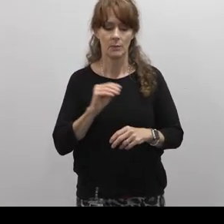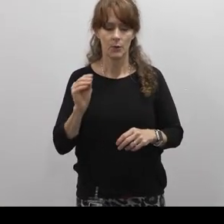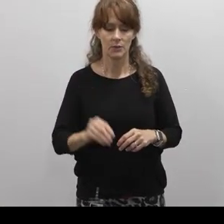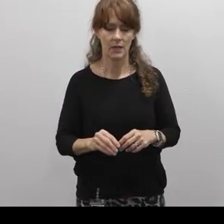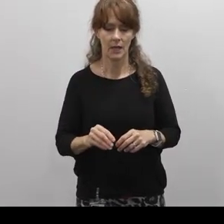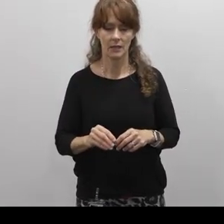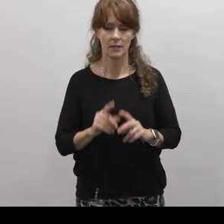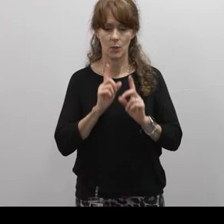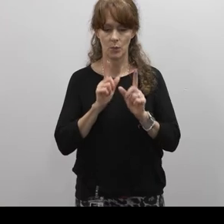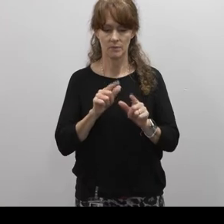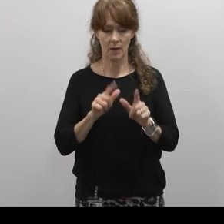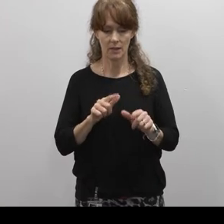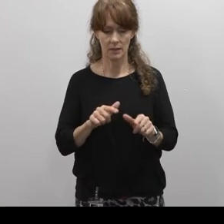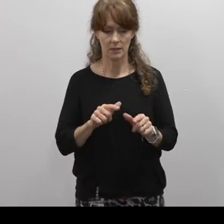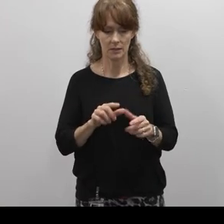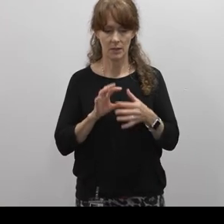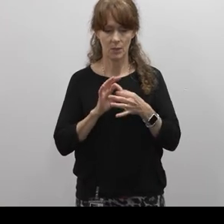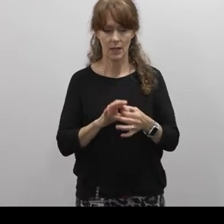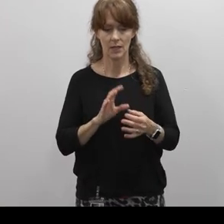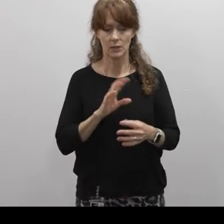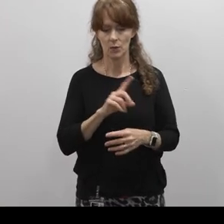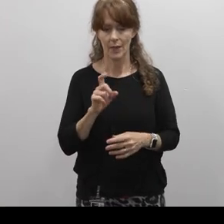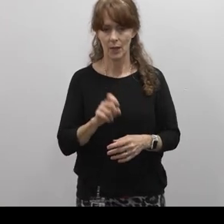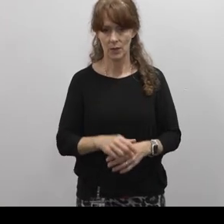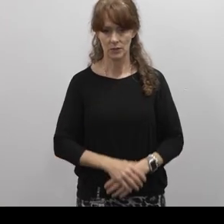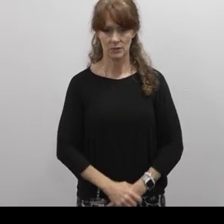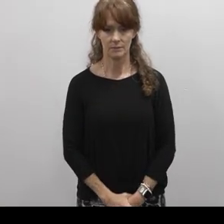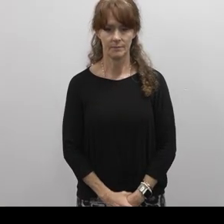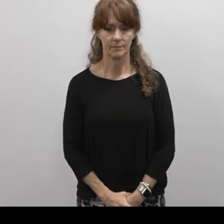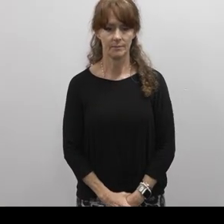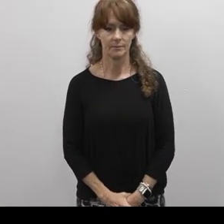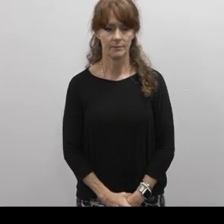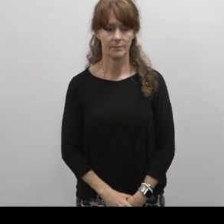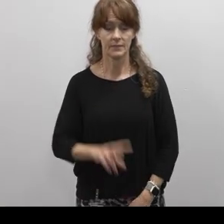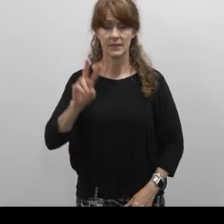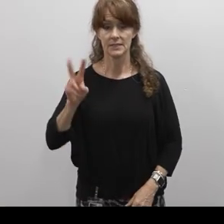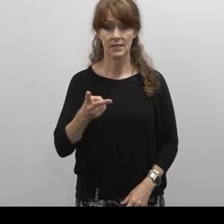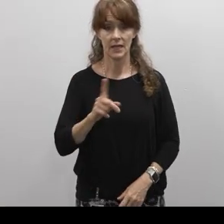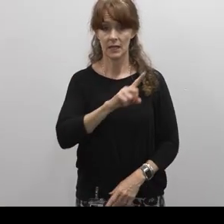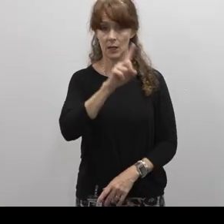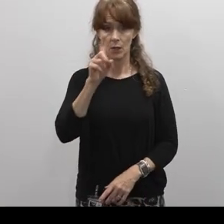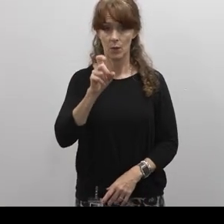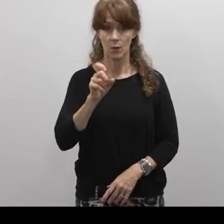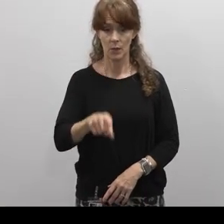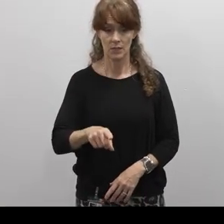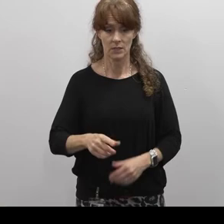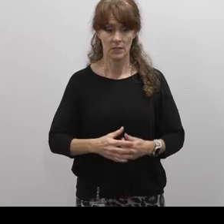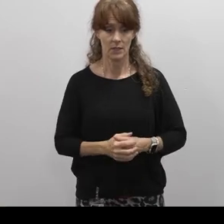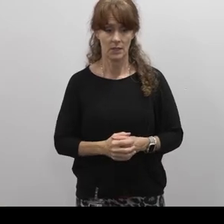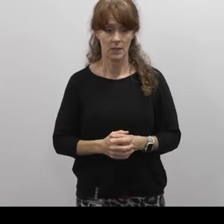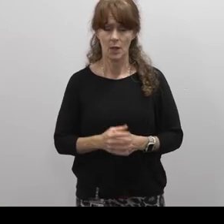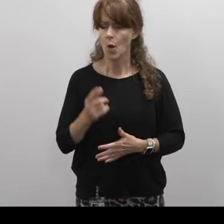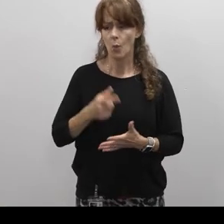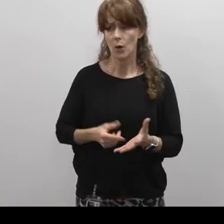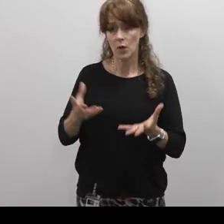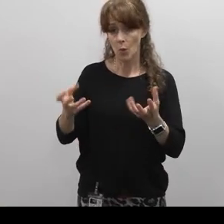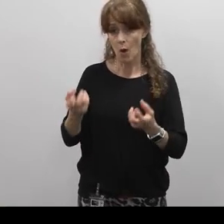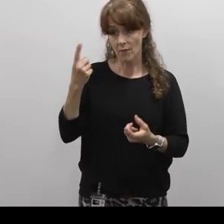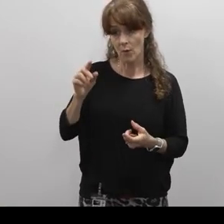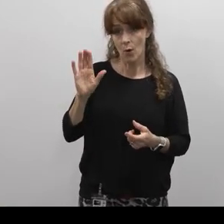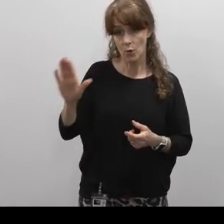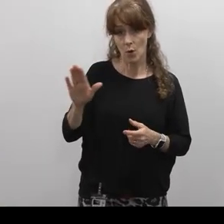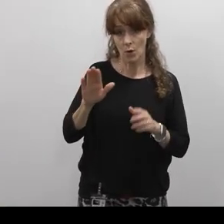of respondents around that question. The second question, what do you want for your